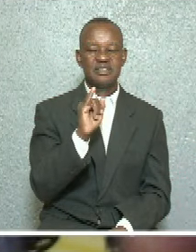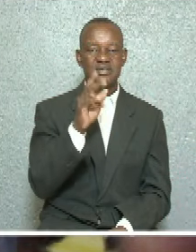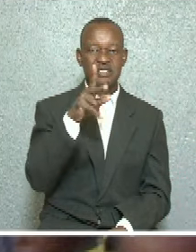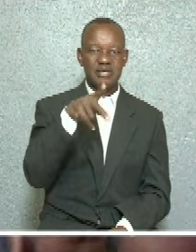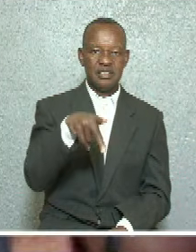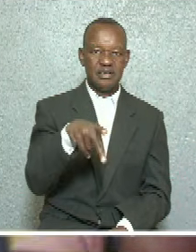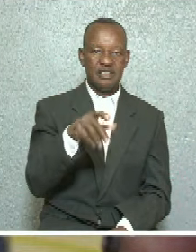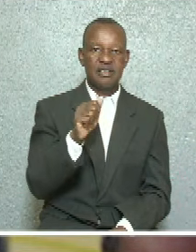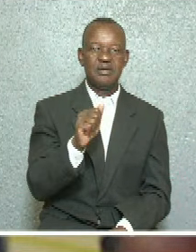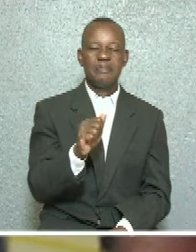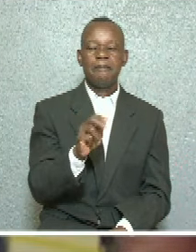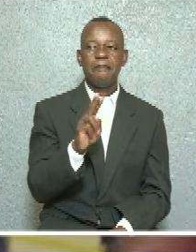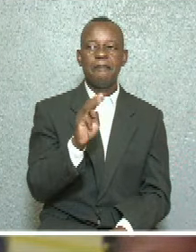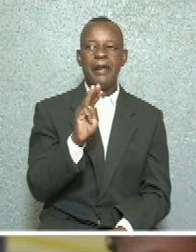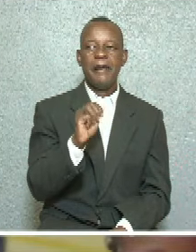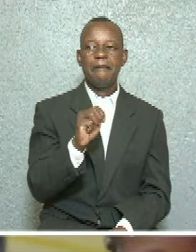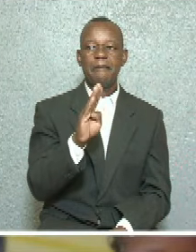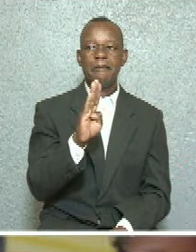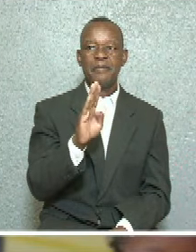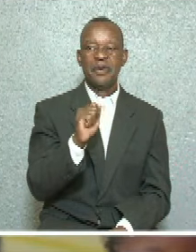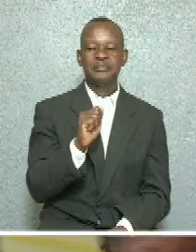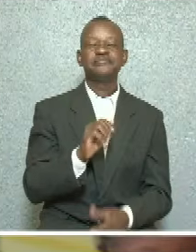environment is very,